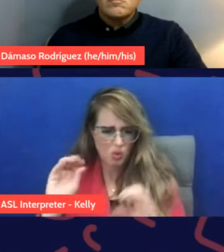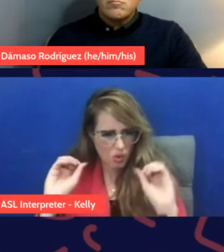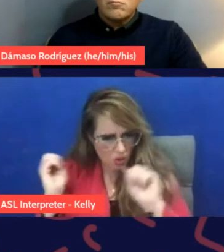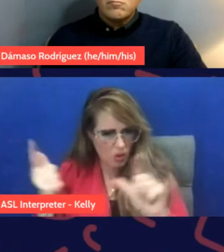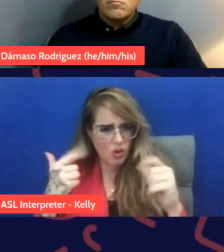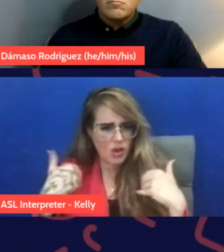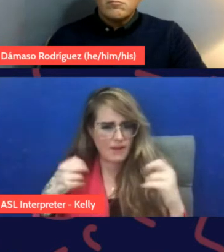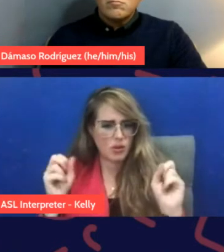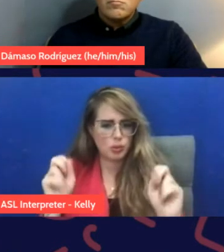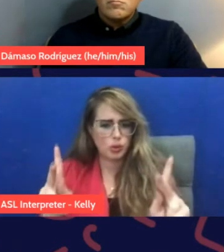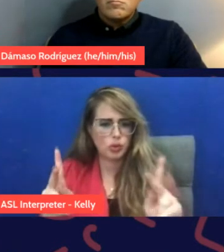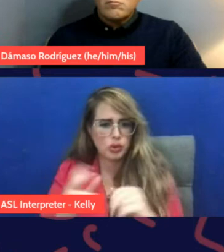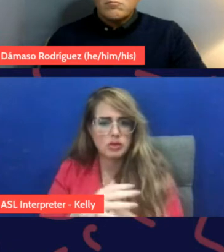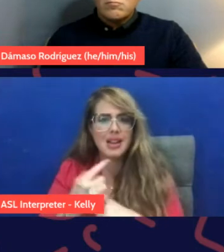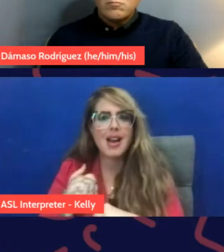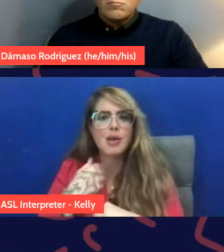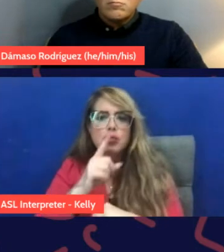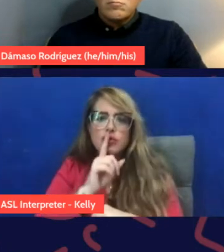So